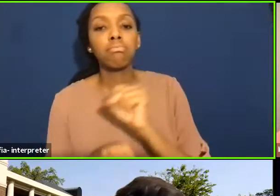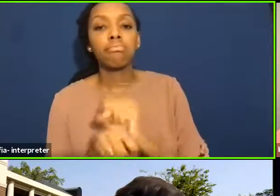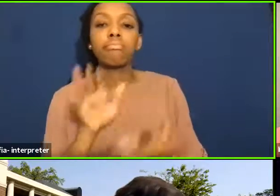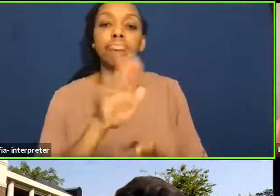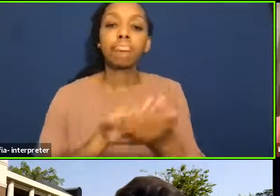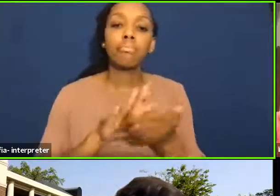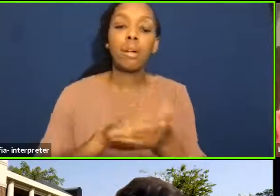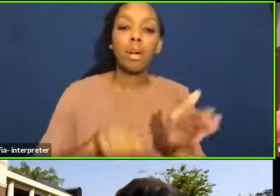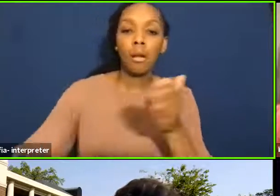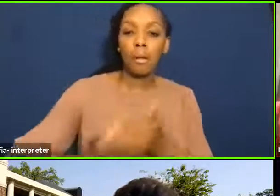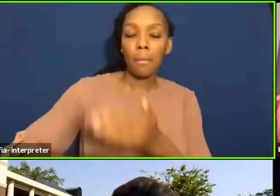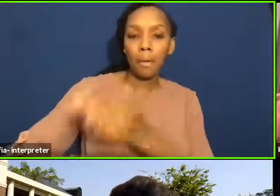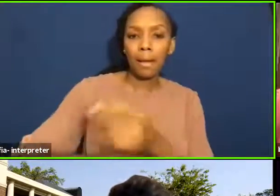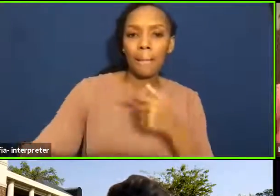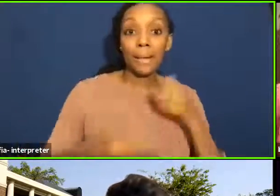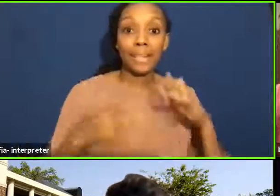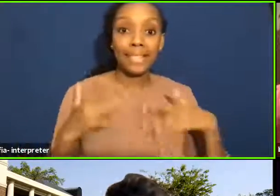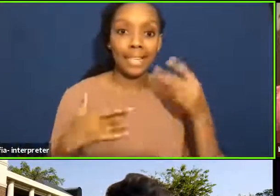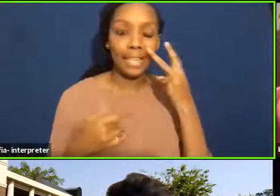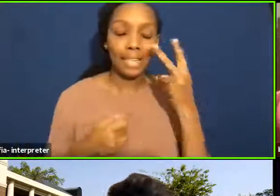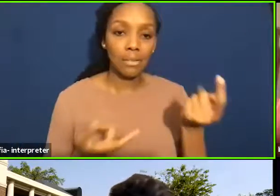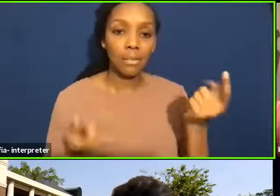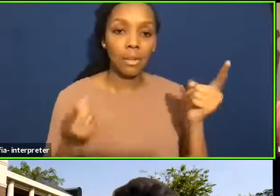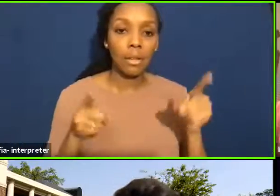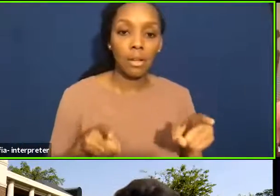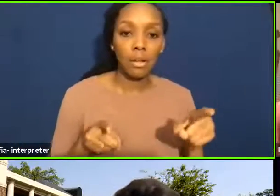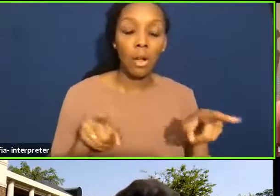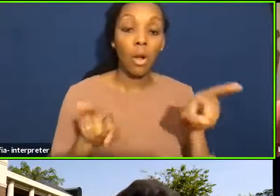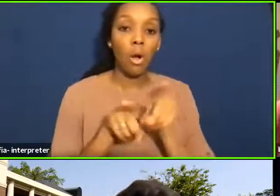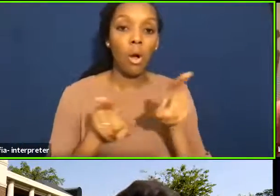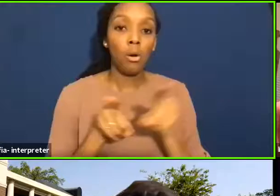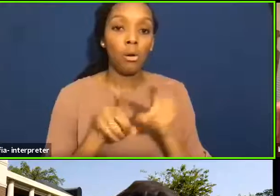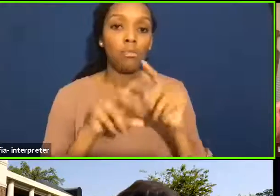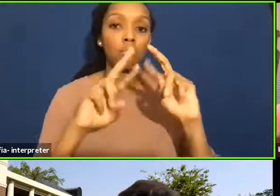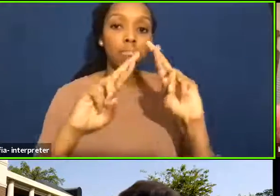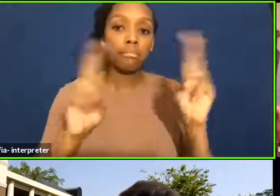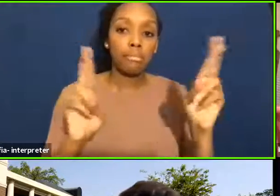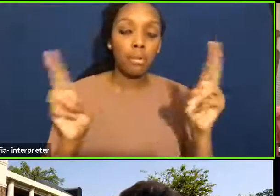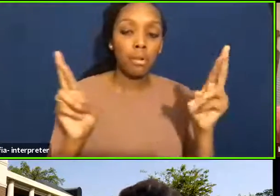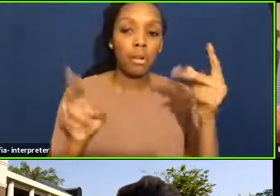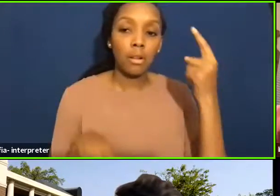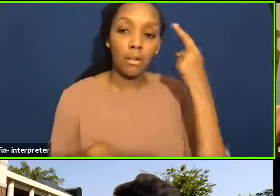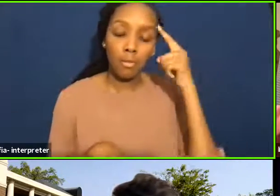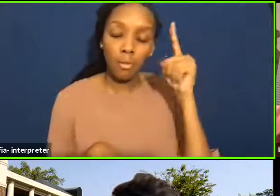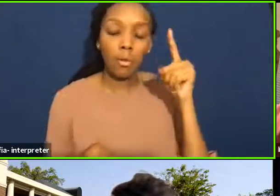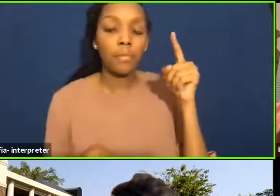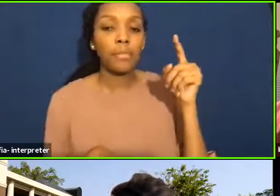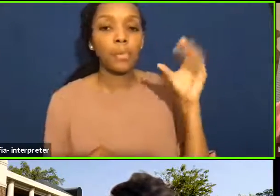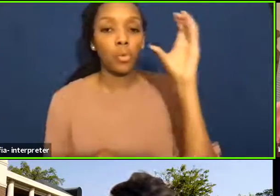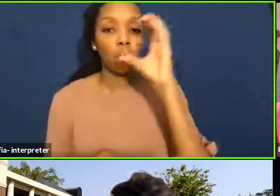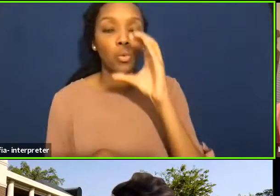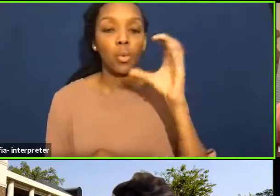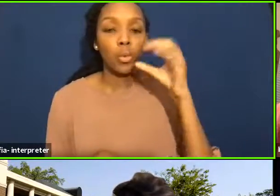I'm definitely excited to see that. And preparing for the Provost Search Committee that's coming